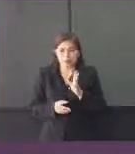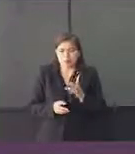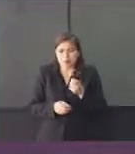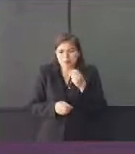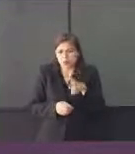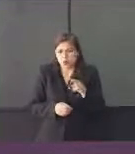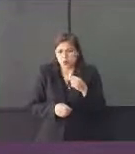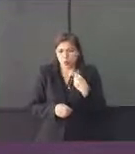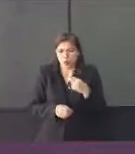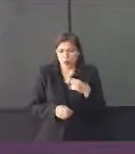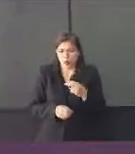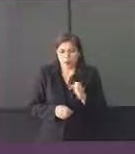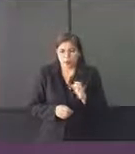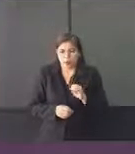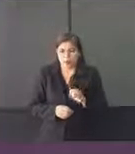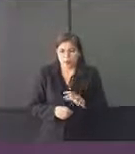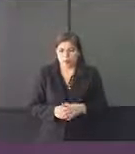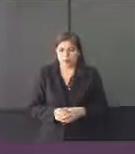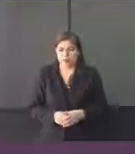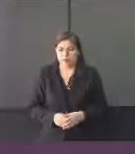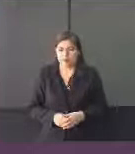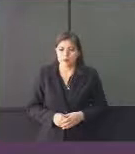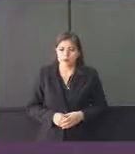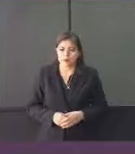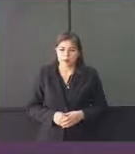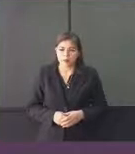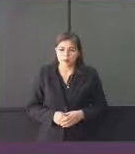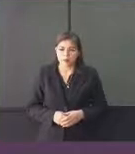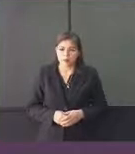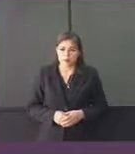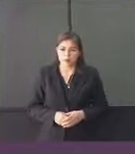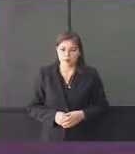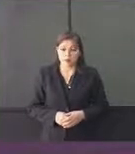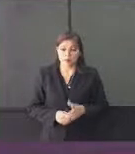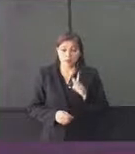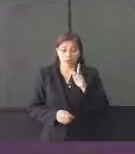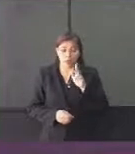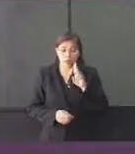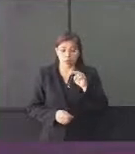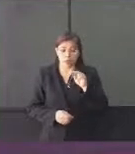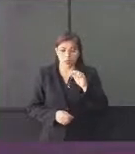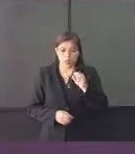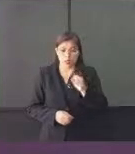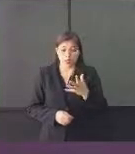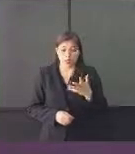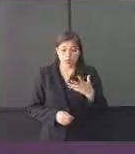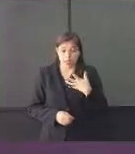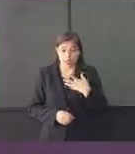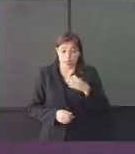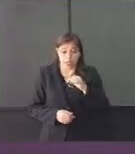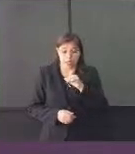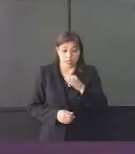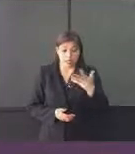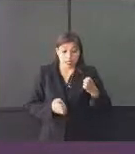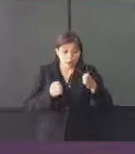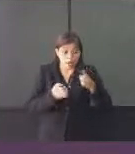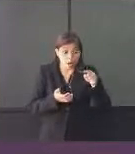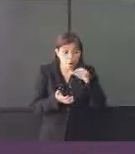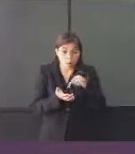They are not an acronym or anything. This is how they are called. They are in the